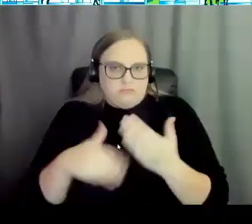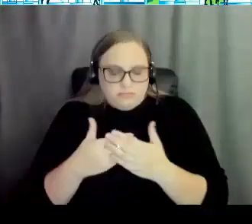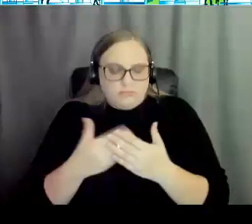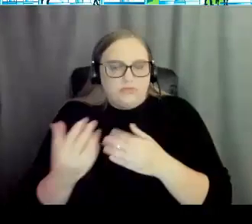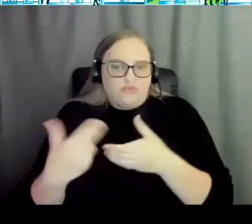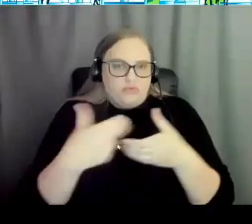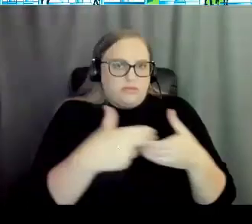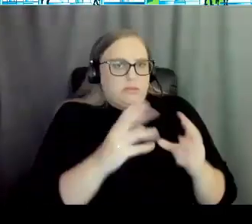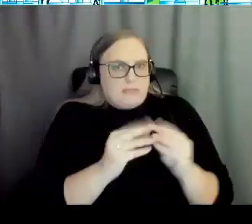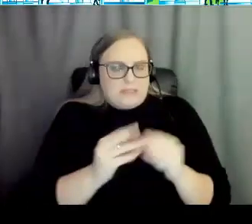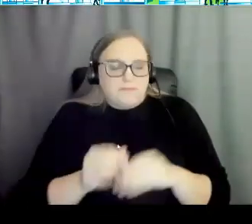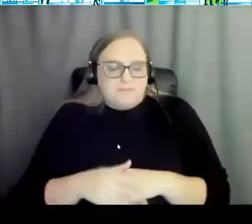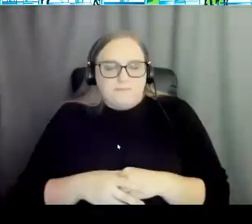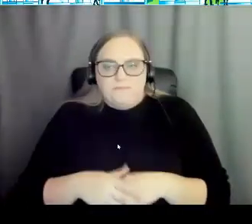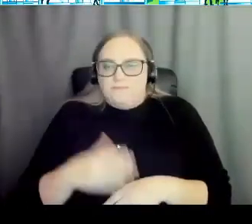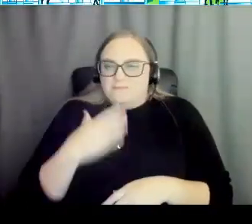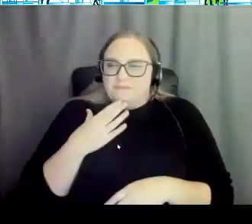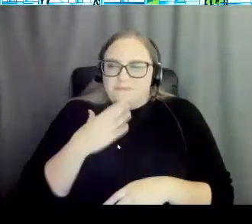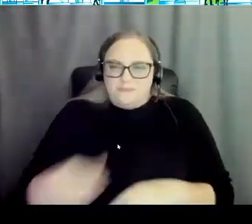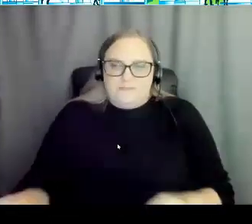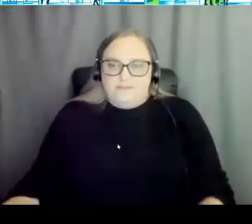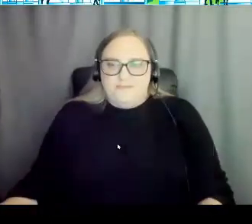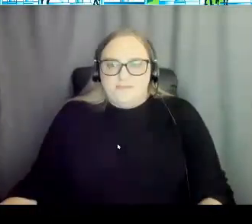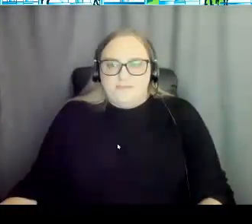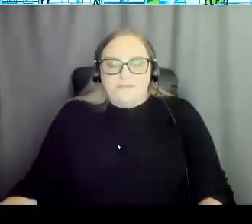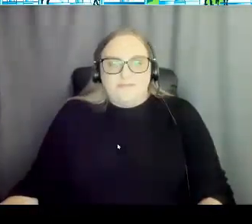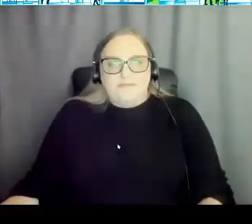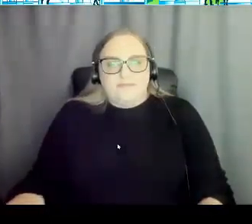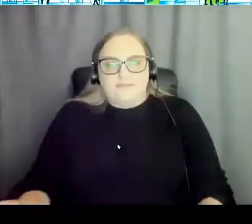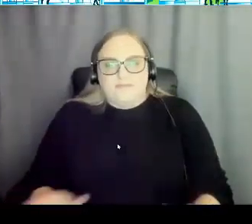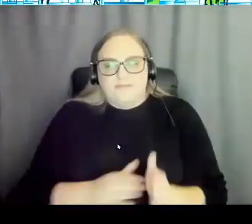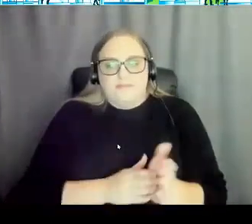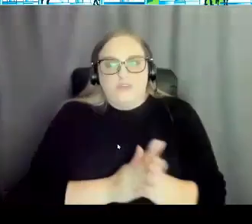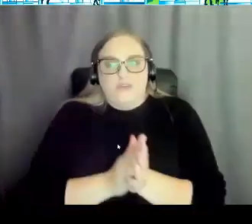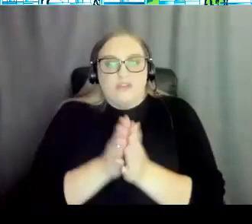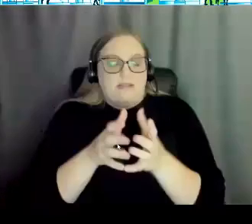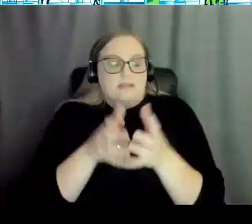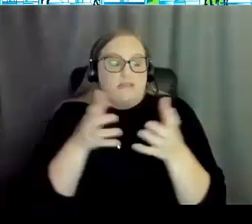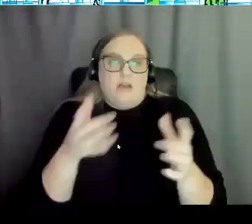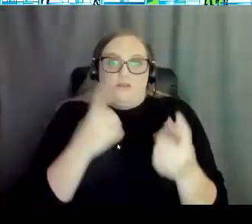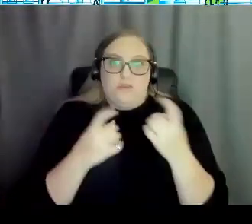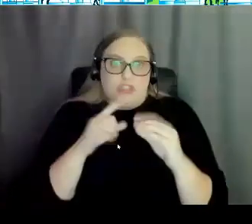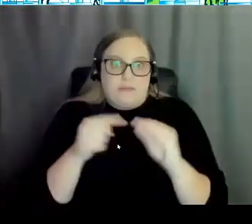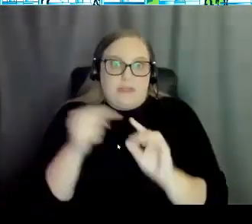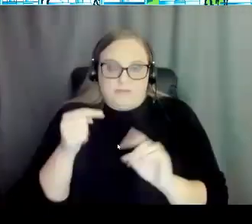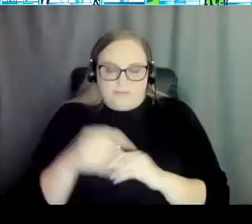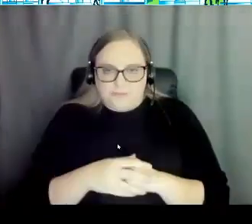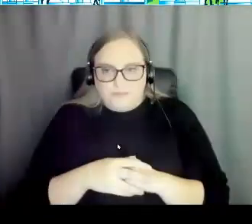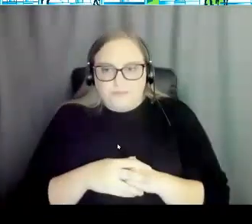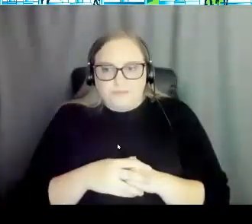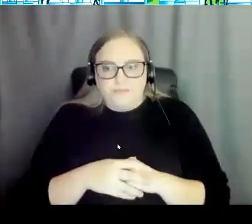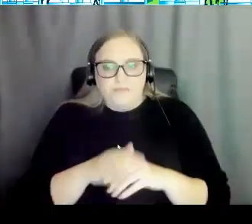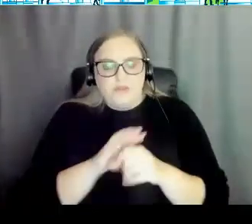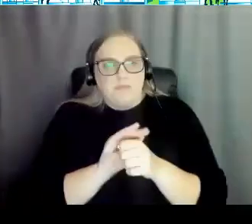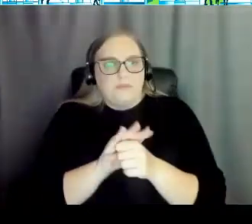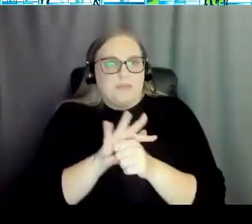All right, thank you for that. And there's actually a lot of questions about this. So plenty of folks online are